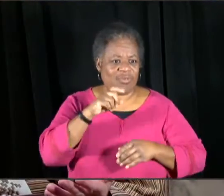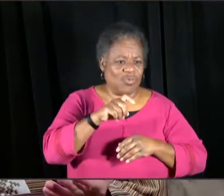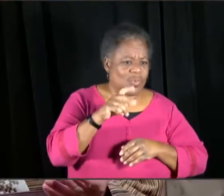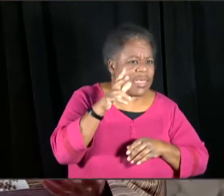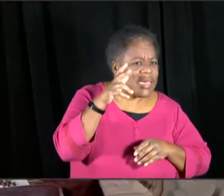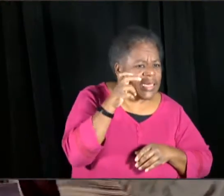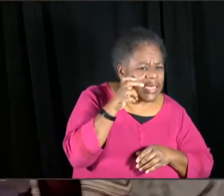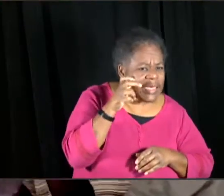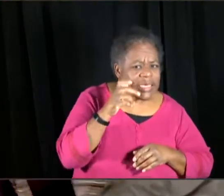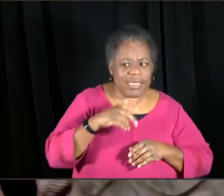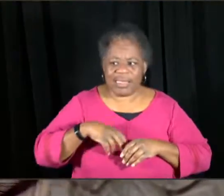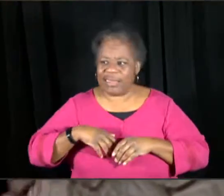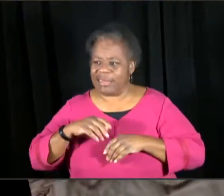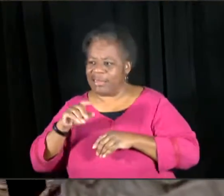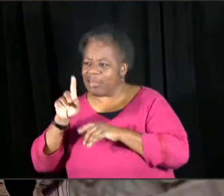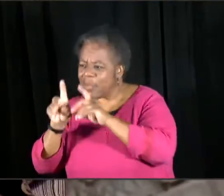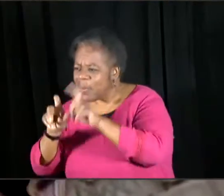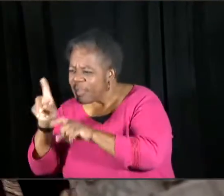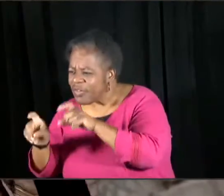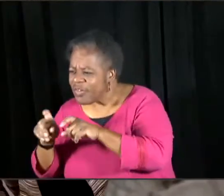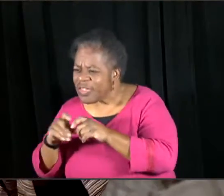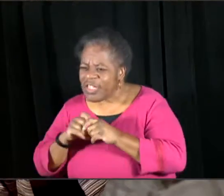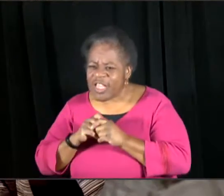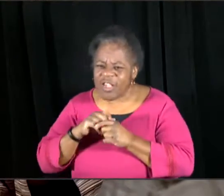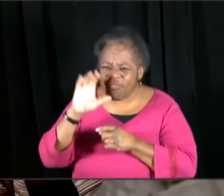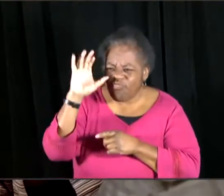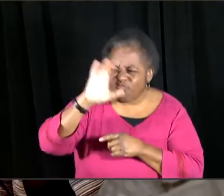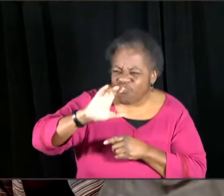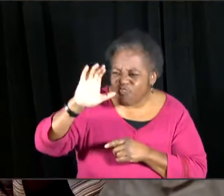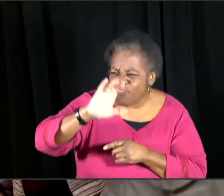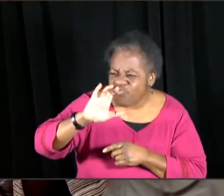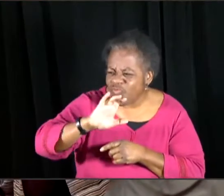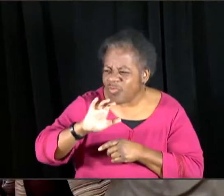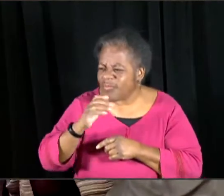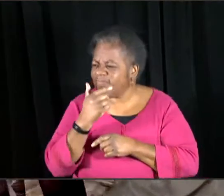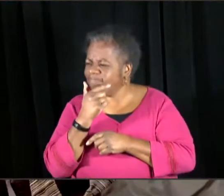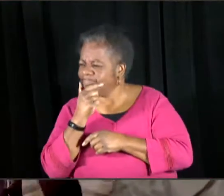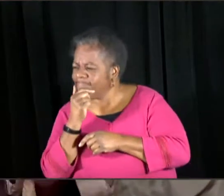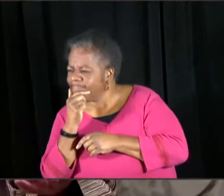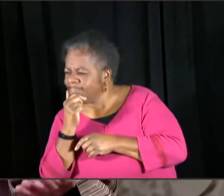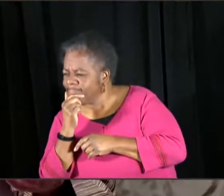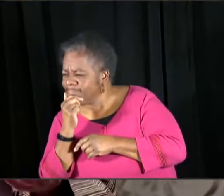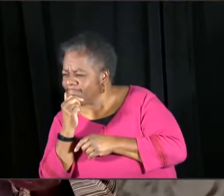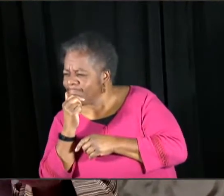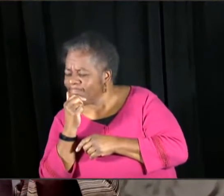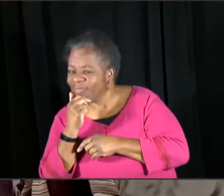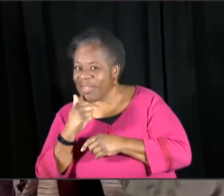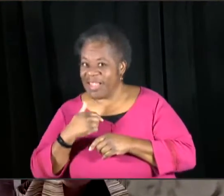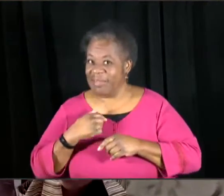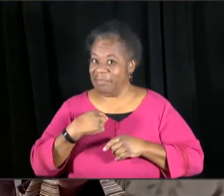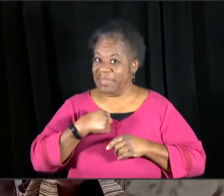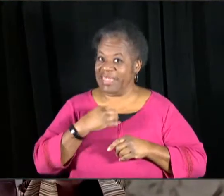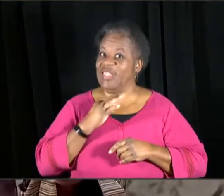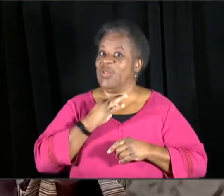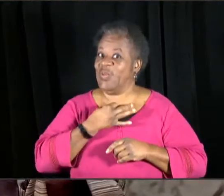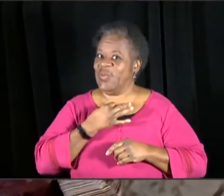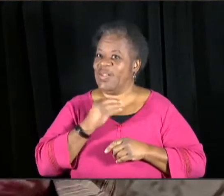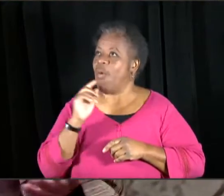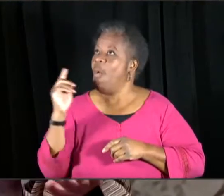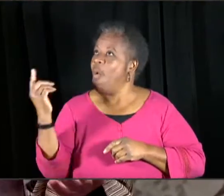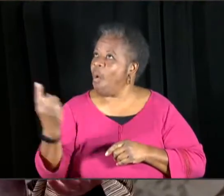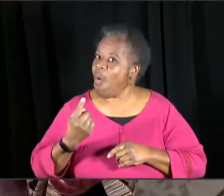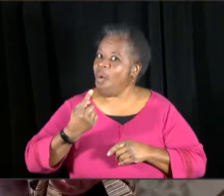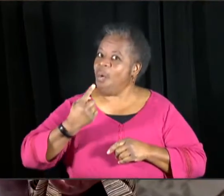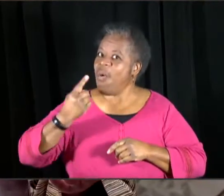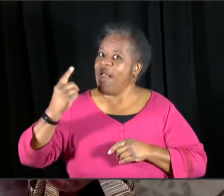people, following your nose, following your wonder. I've always been curious about nature,